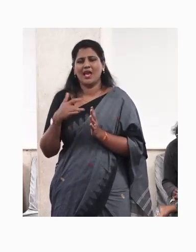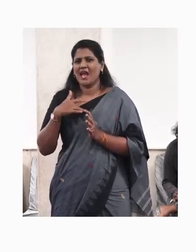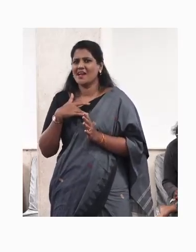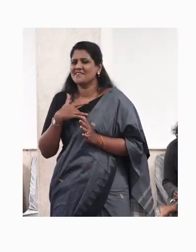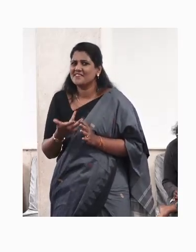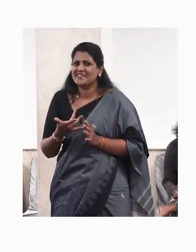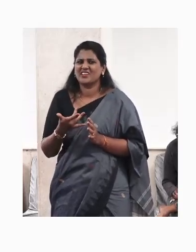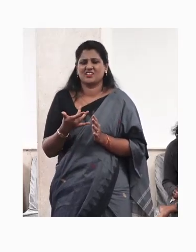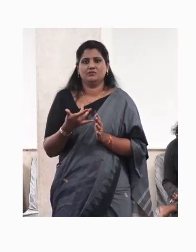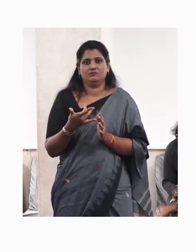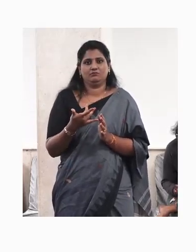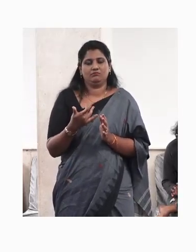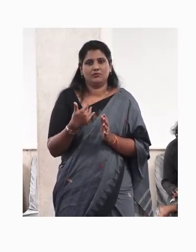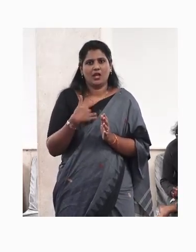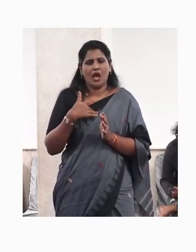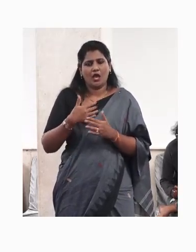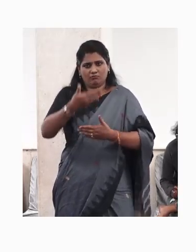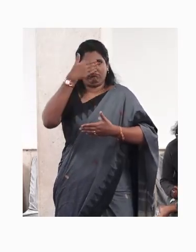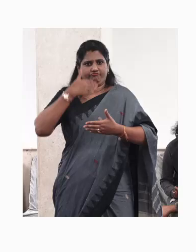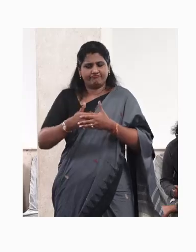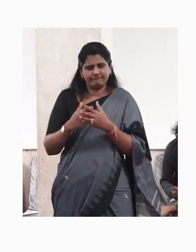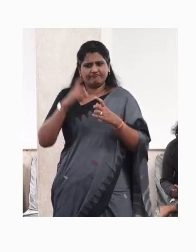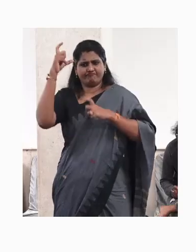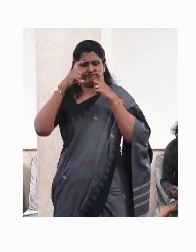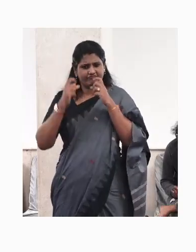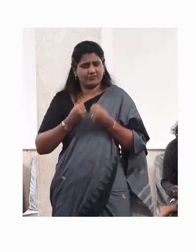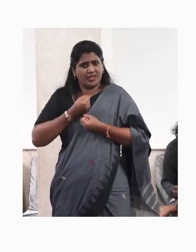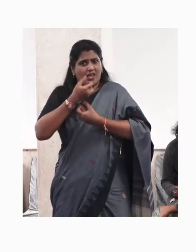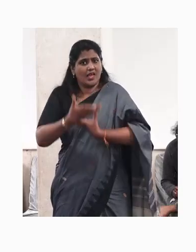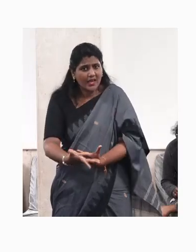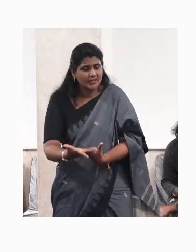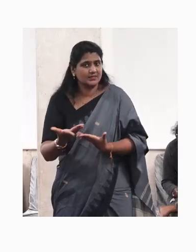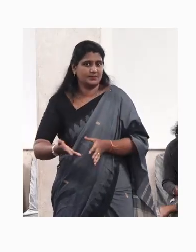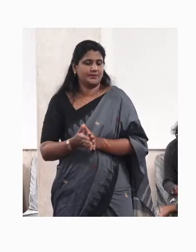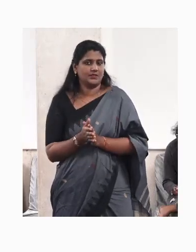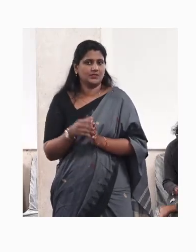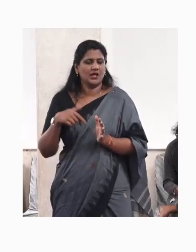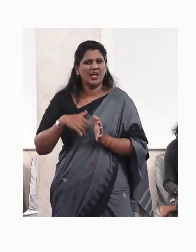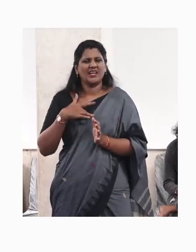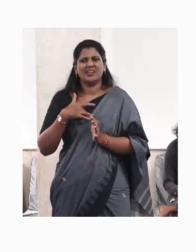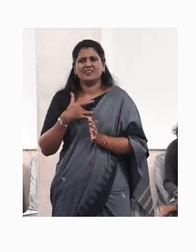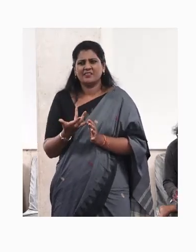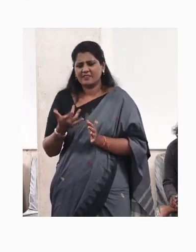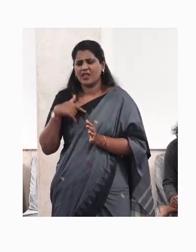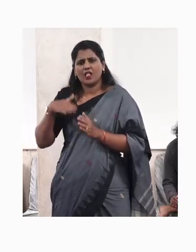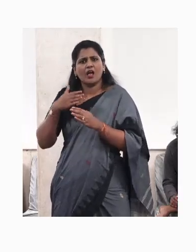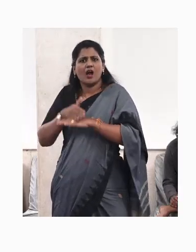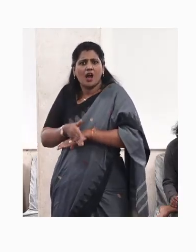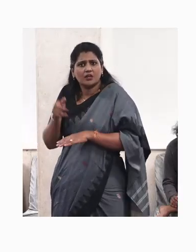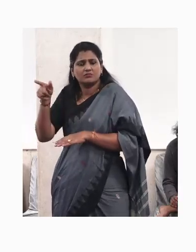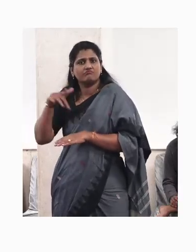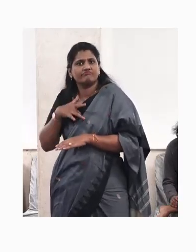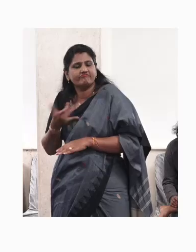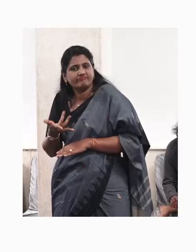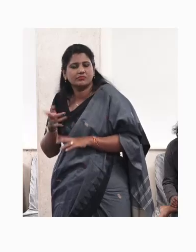that oftentimes I would hold back from expressing something because I would be concerned that, what if I hurt the other person's feelings